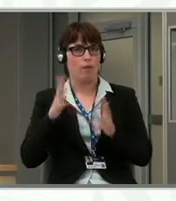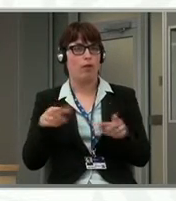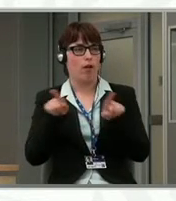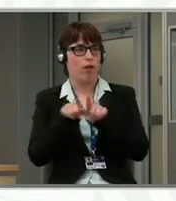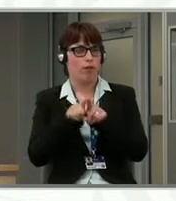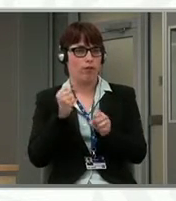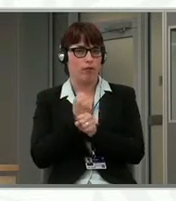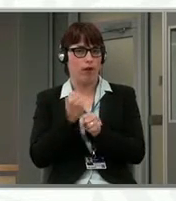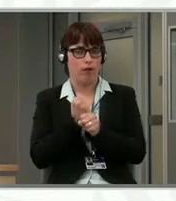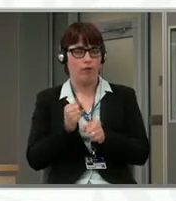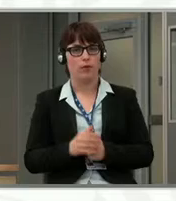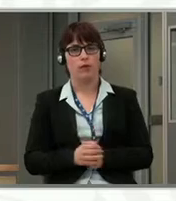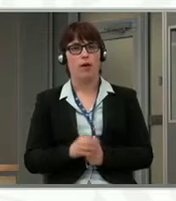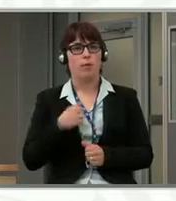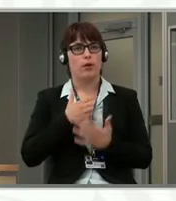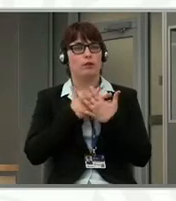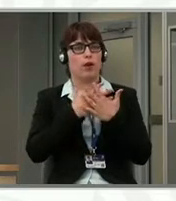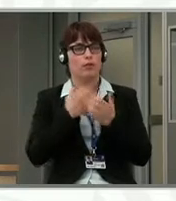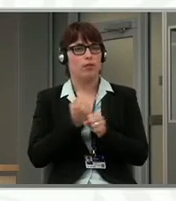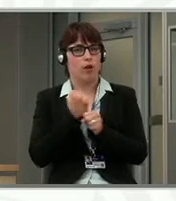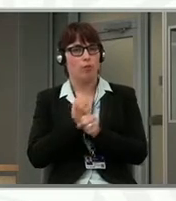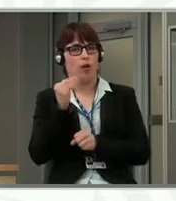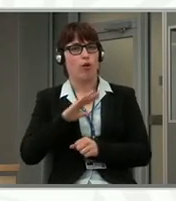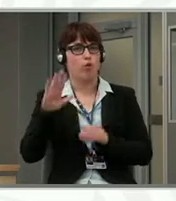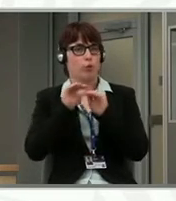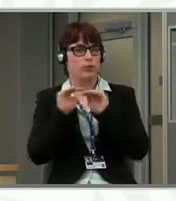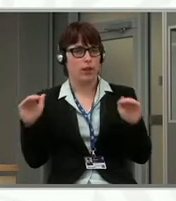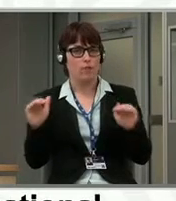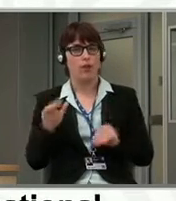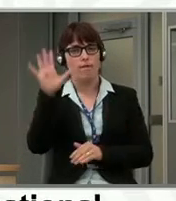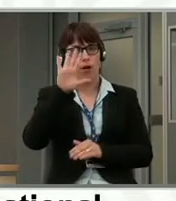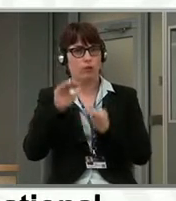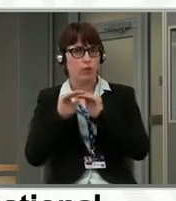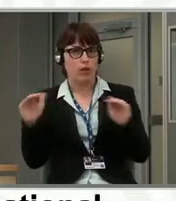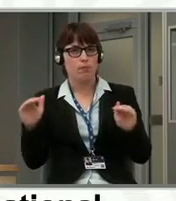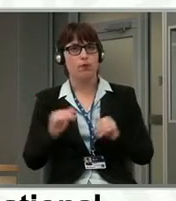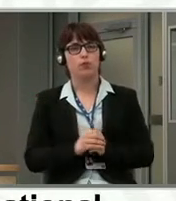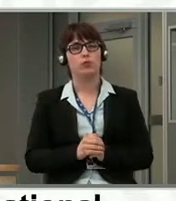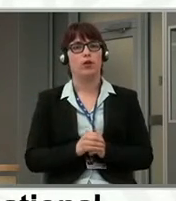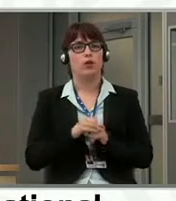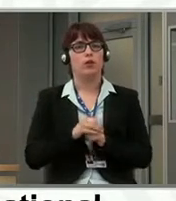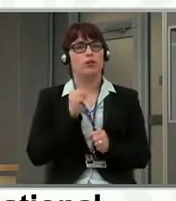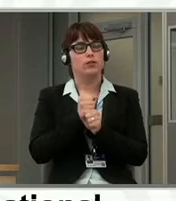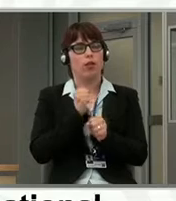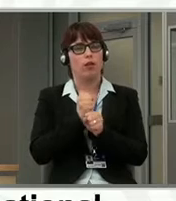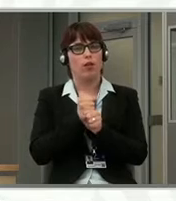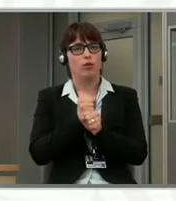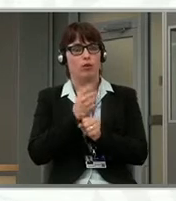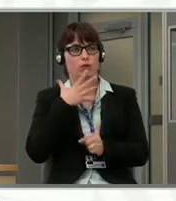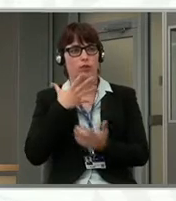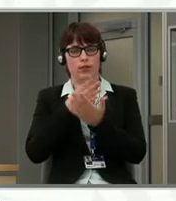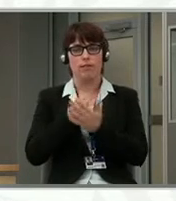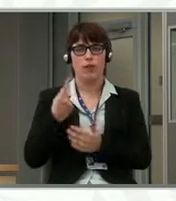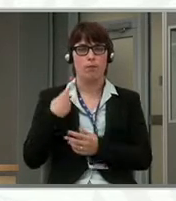active in a European level, in national level, with our members, our organization members fighting for our